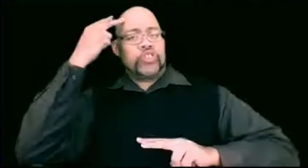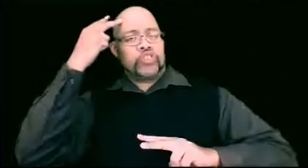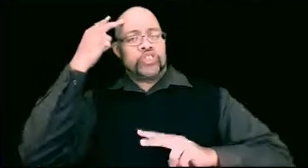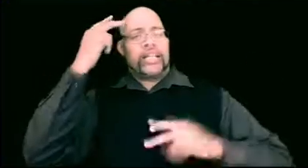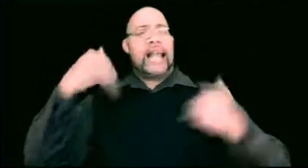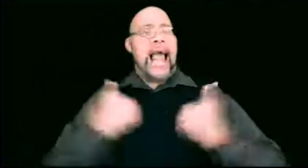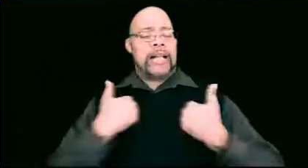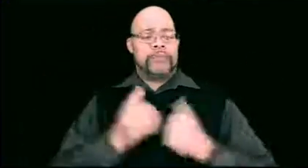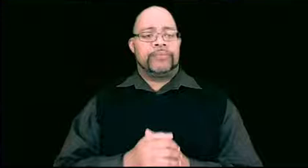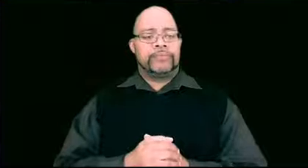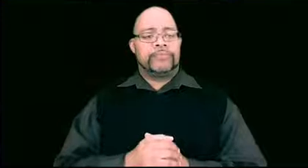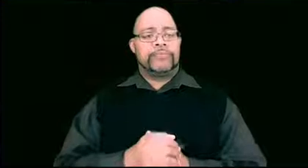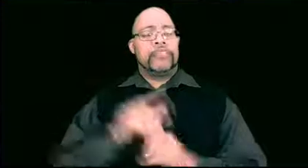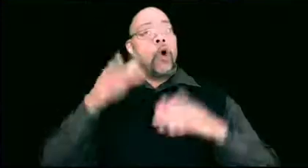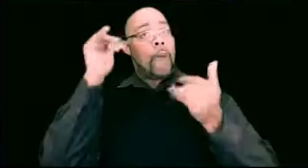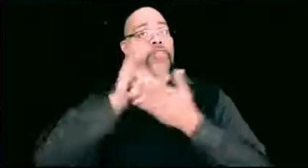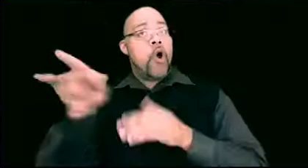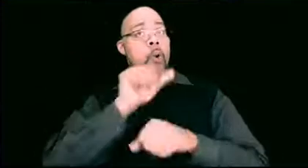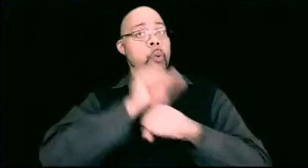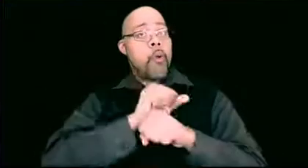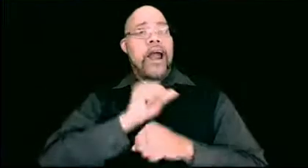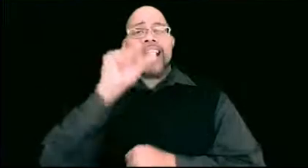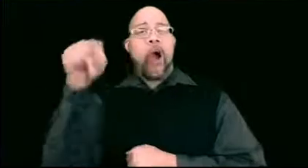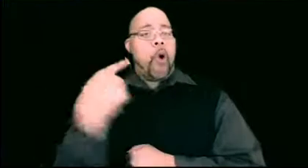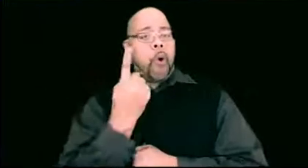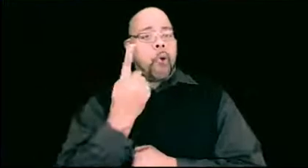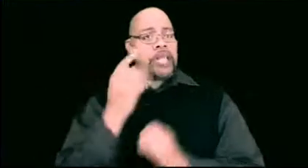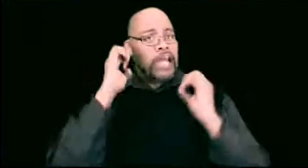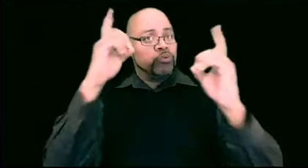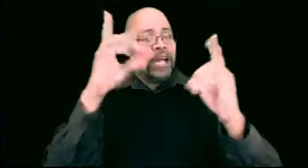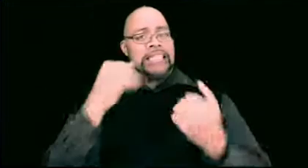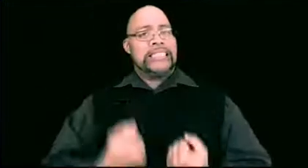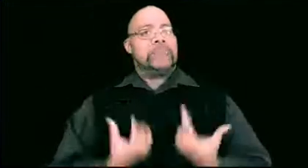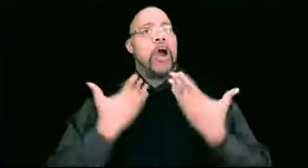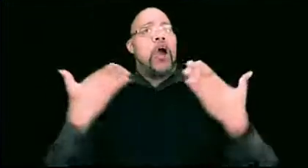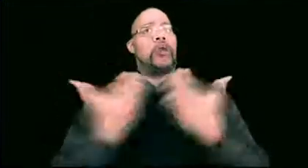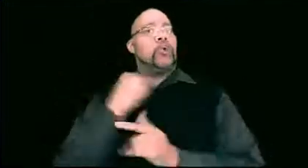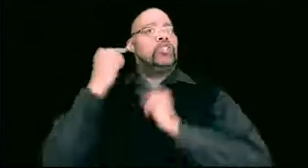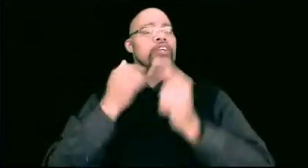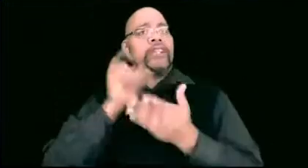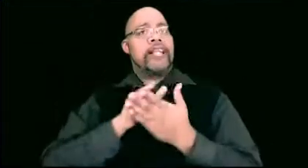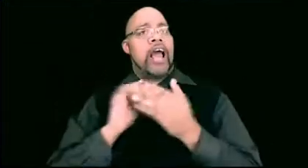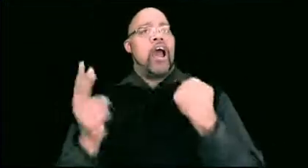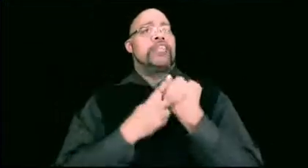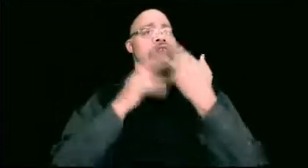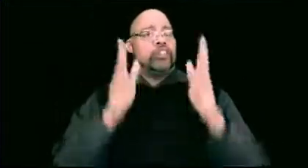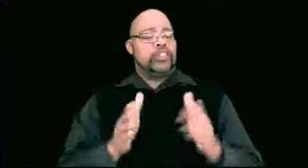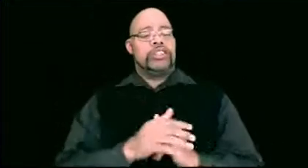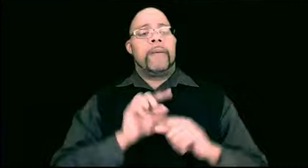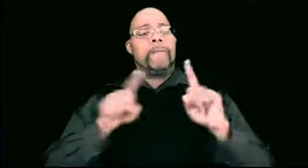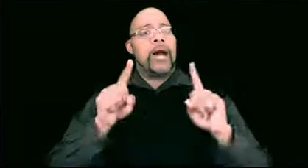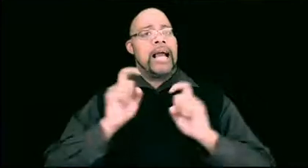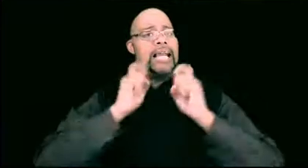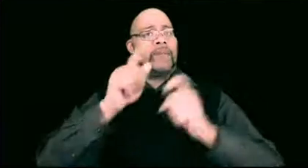perspectives of some of our most misunderstood species. She hopes that her work will not only educate and inspire a